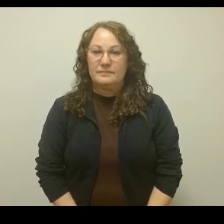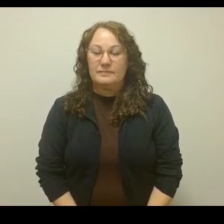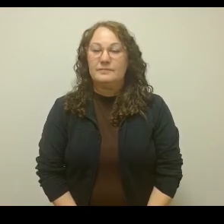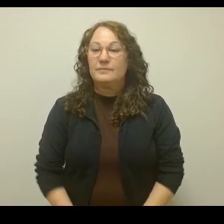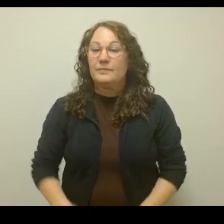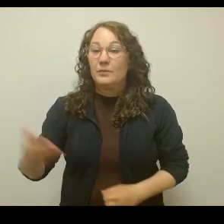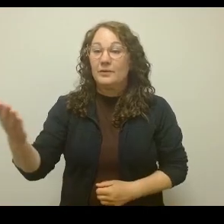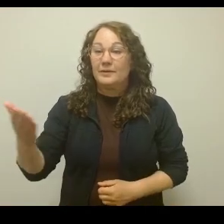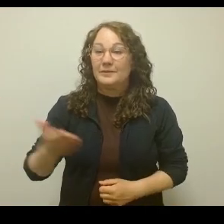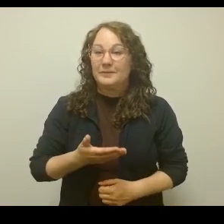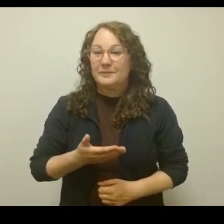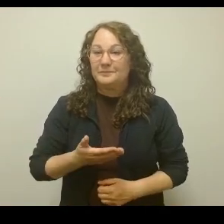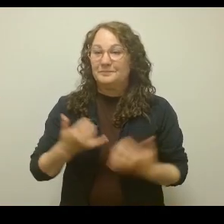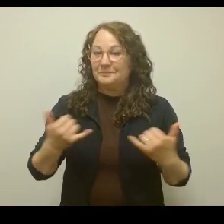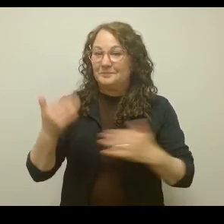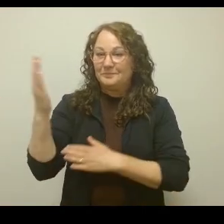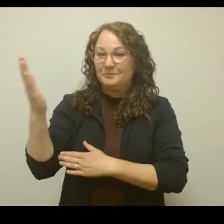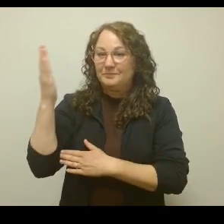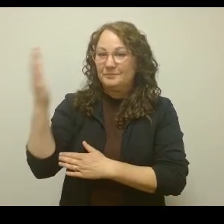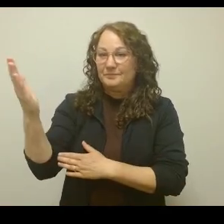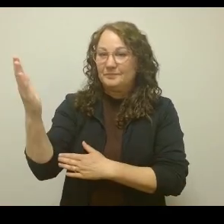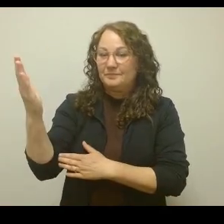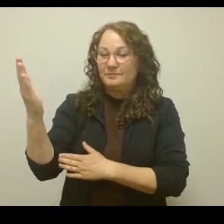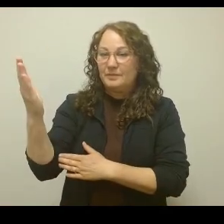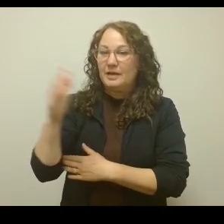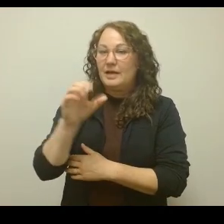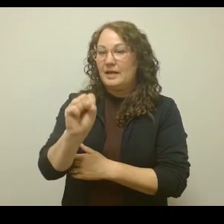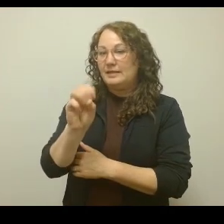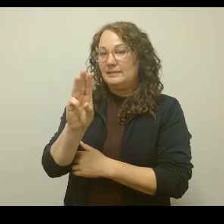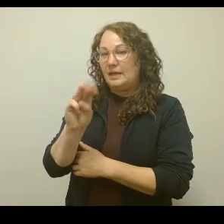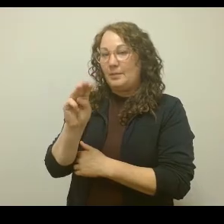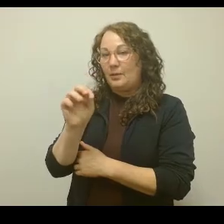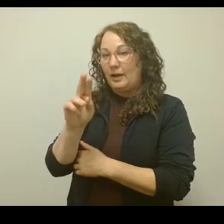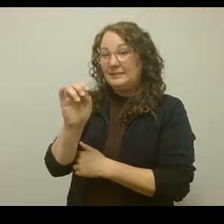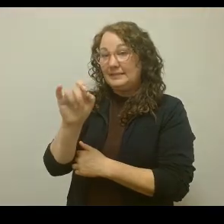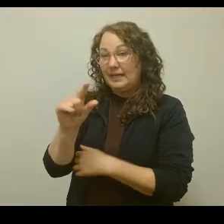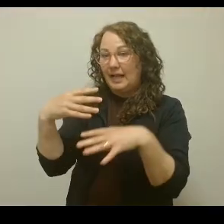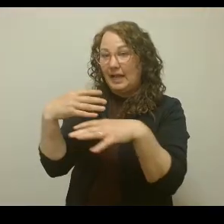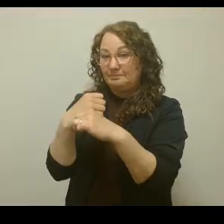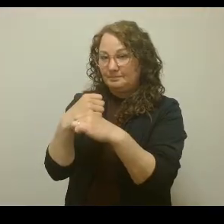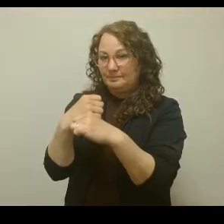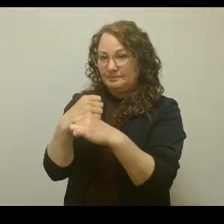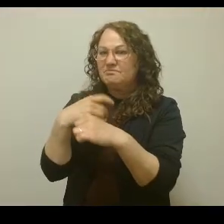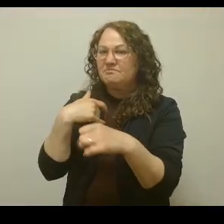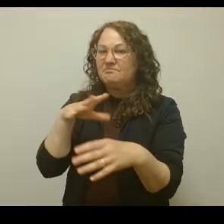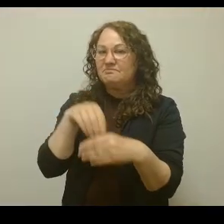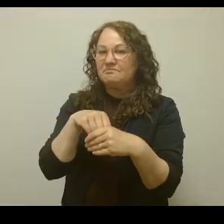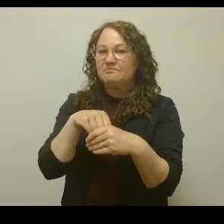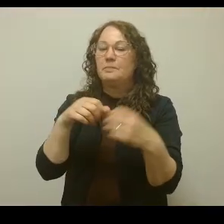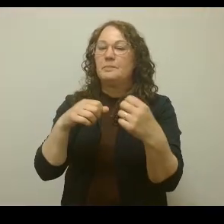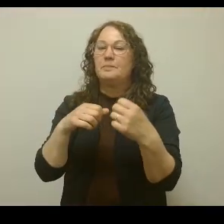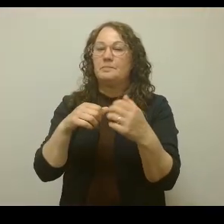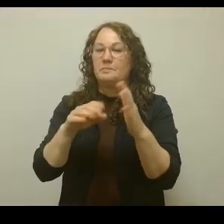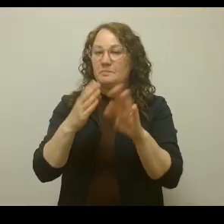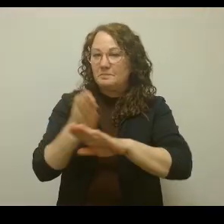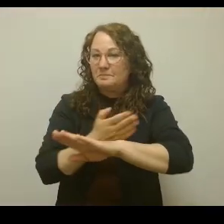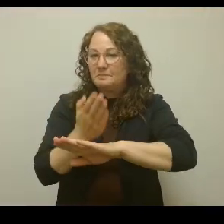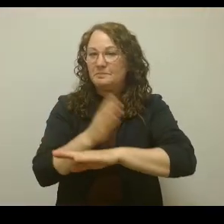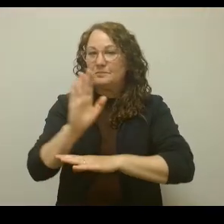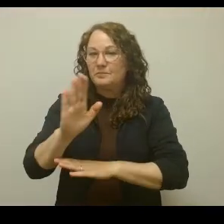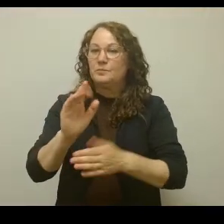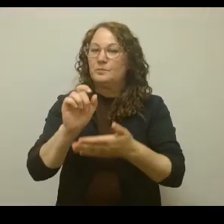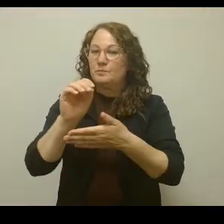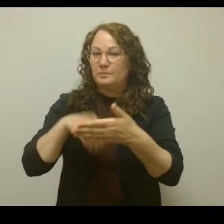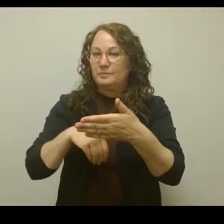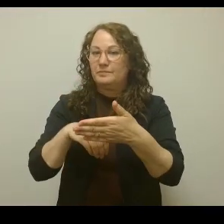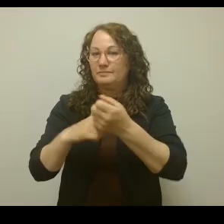Welcome to this presentation on summarizing, part of the Building Your Writing Foundation workshop